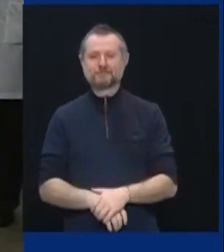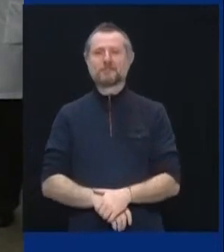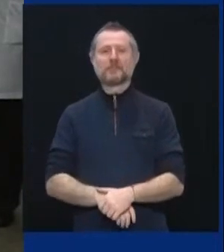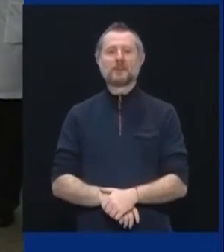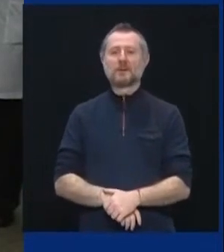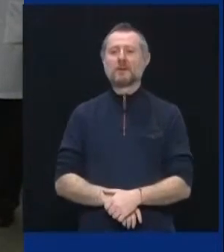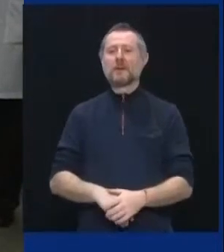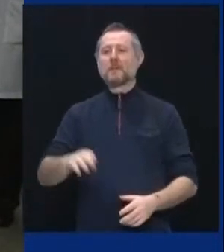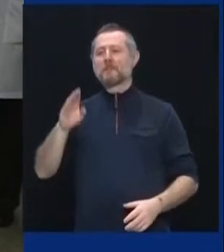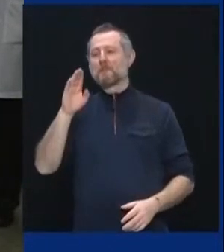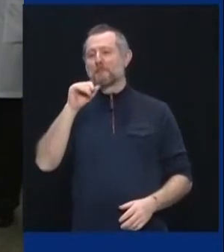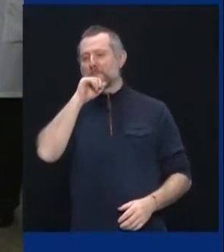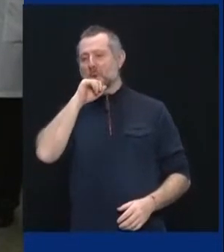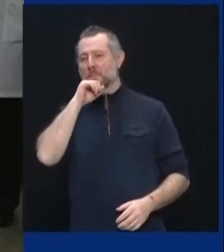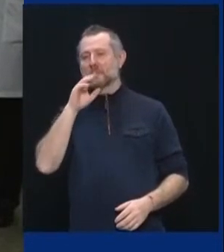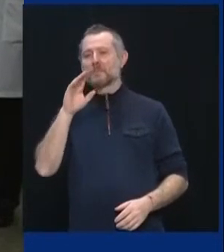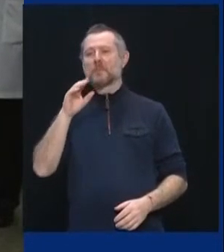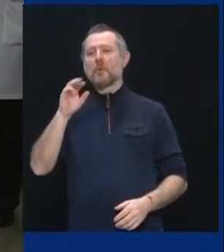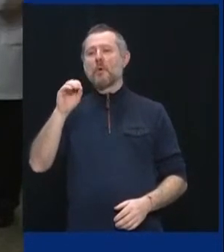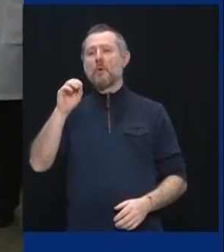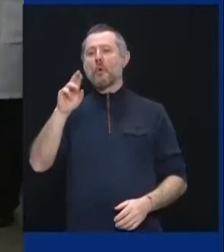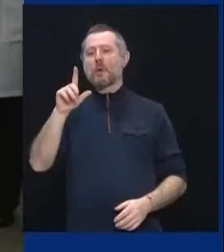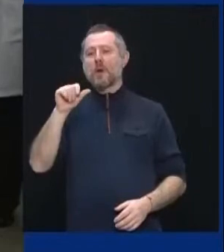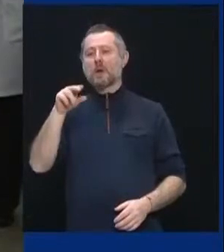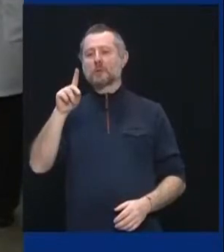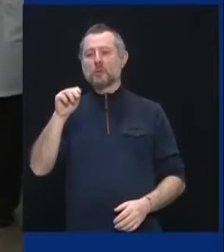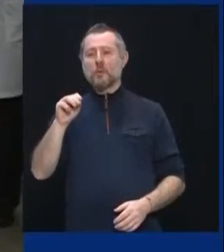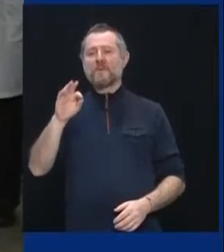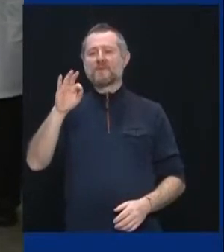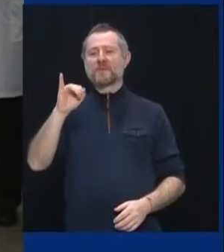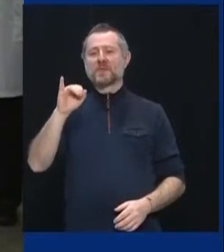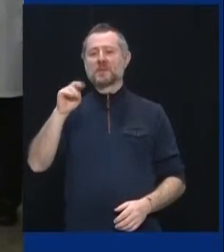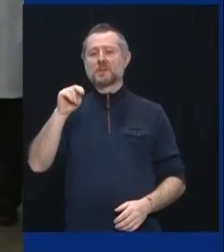Bishop Orlando Finlater.